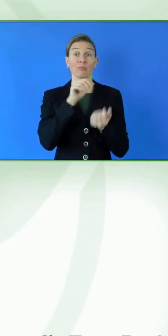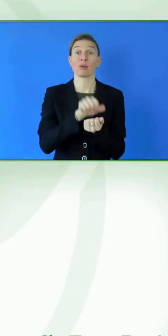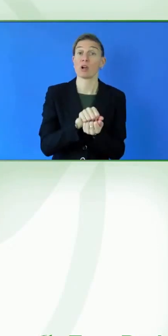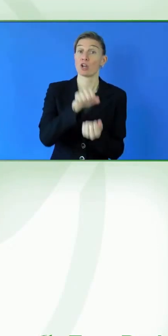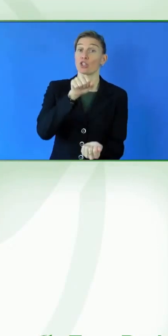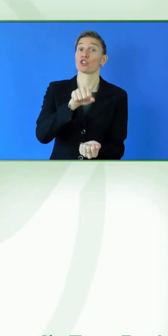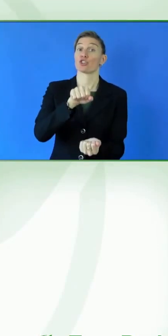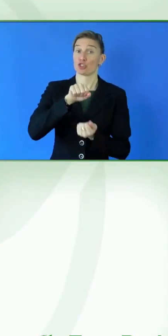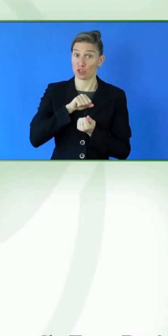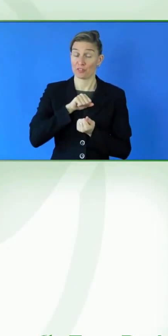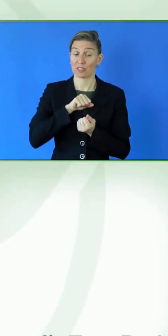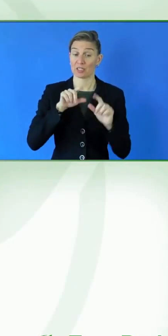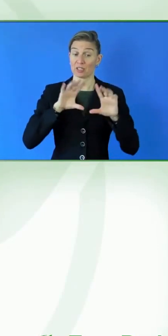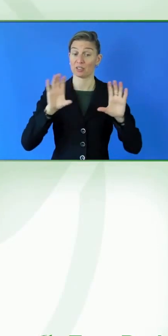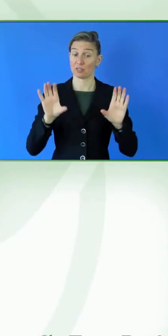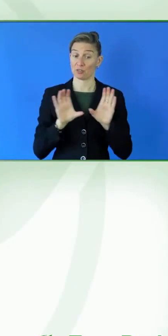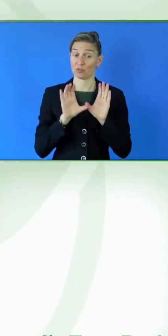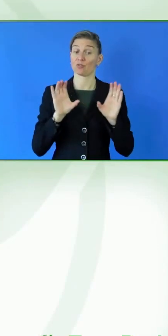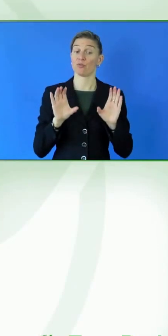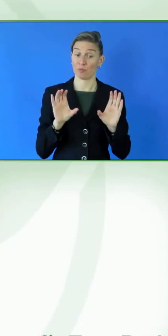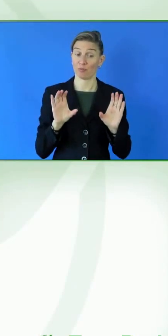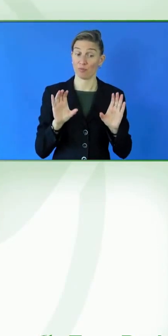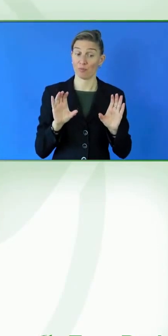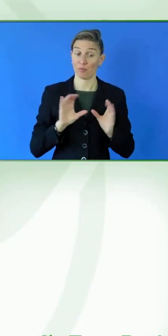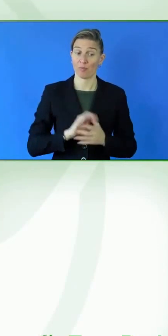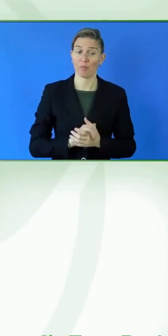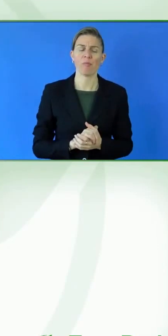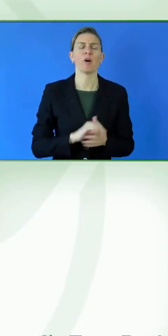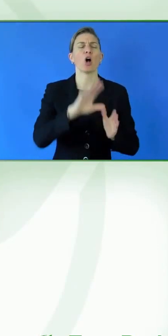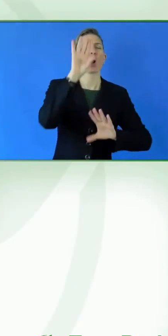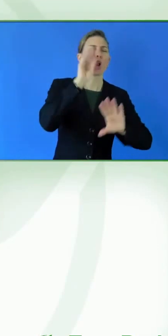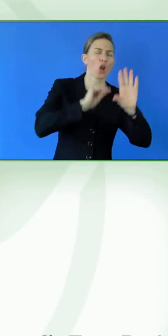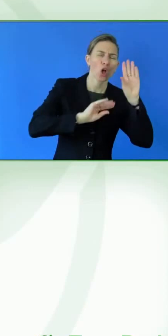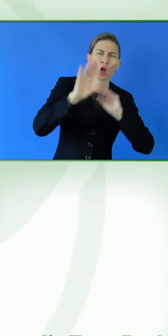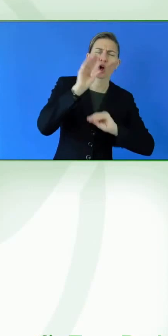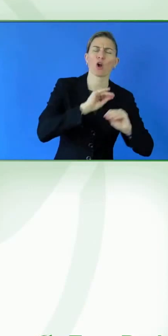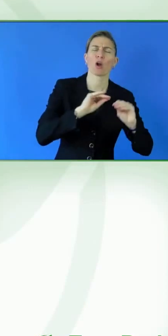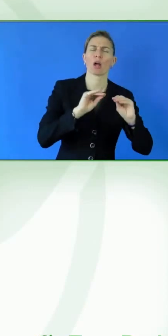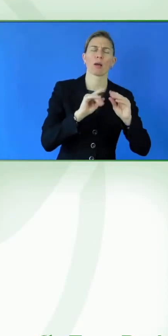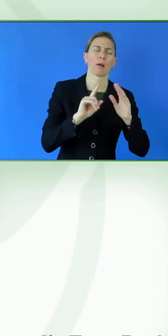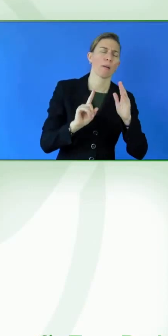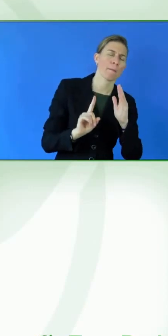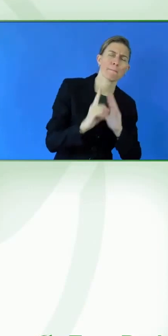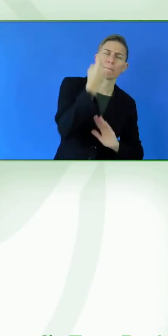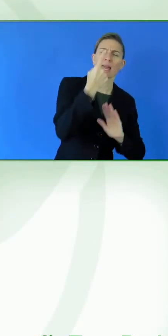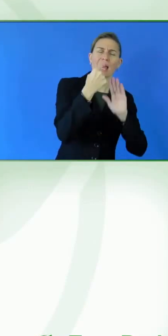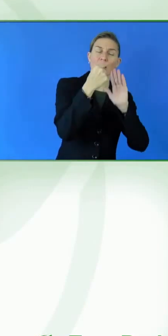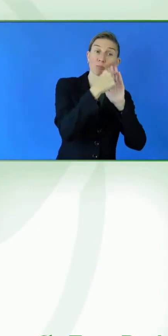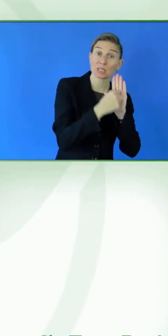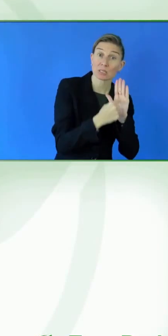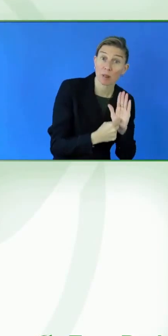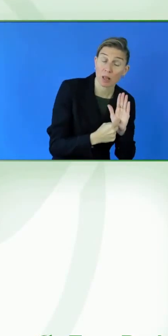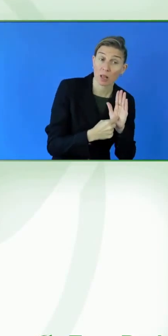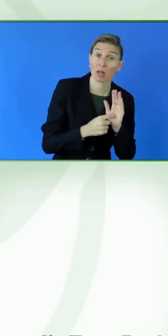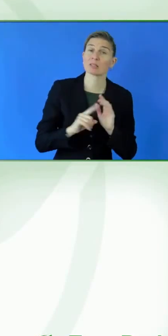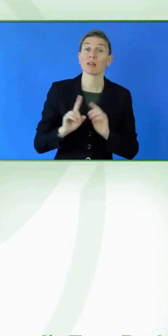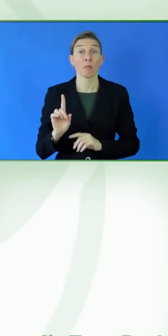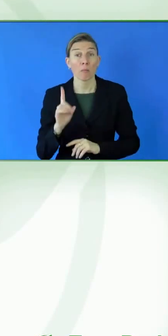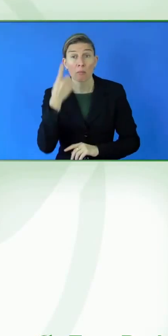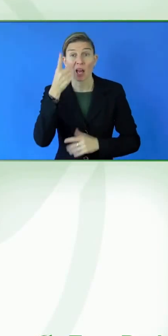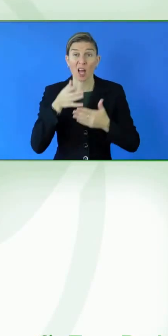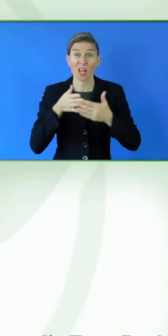main principles and the main challenges and opportunities in bringing these 6